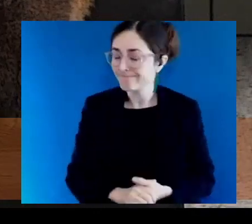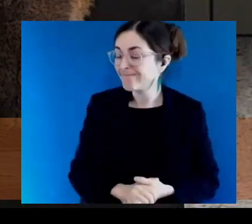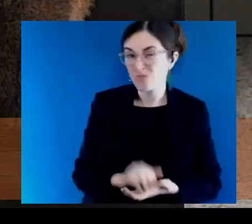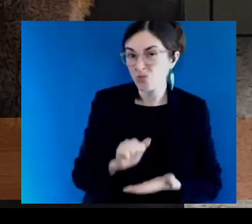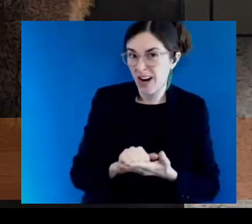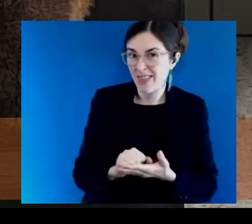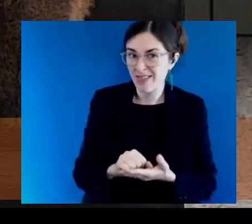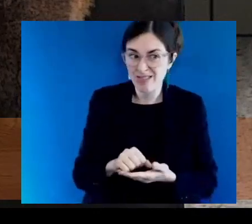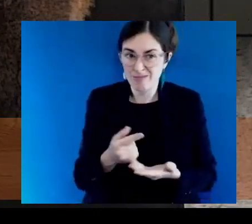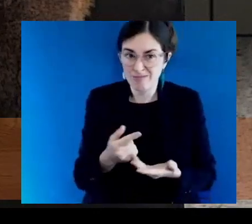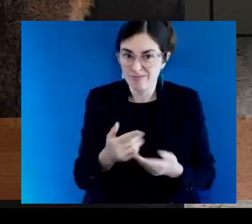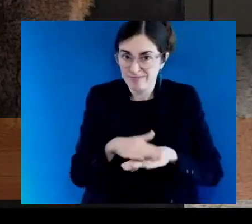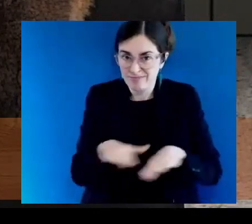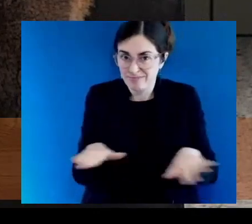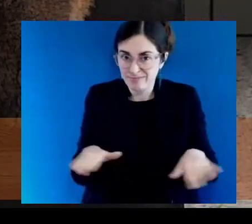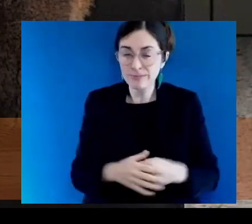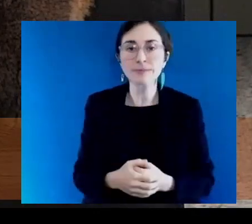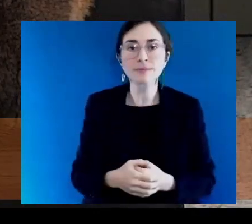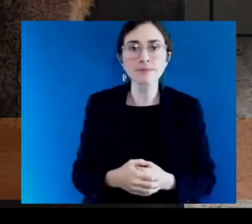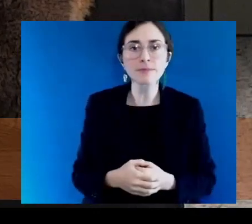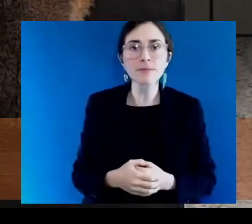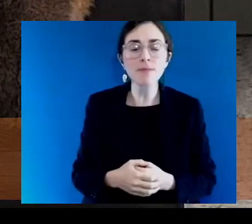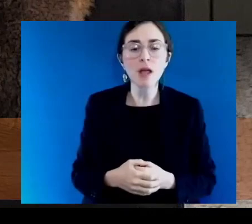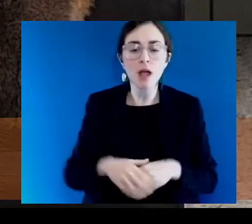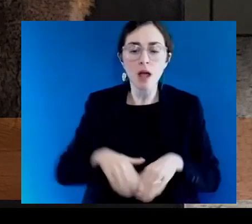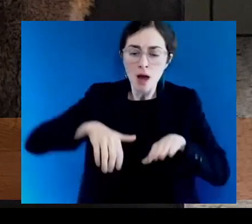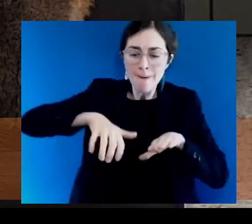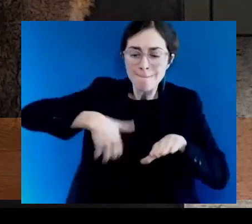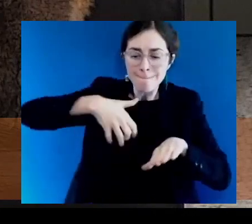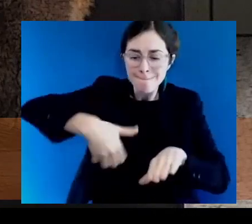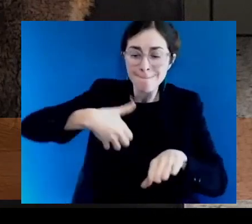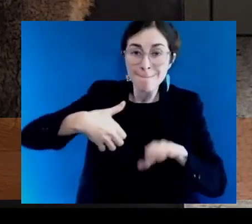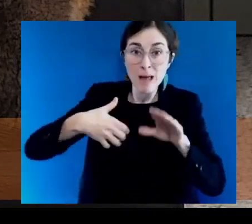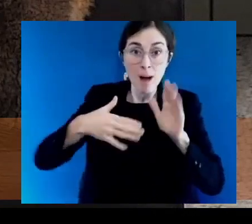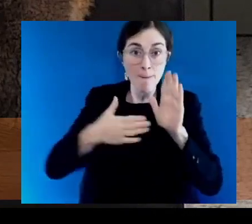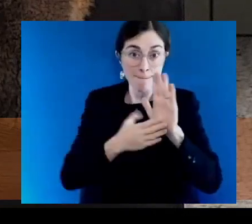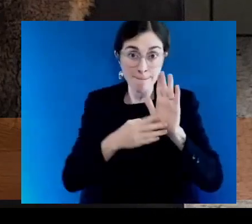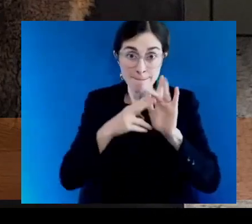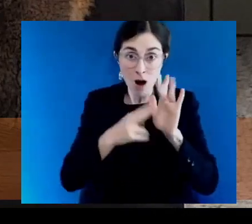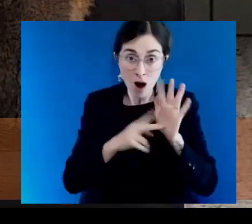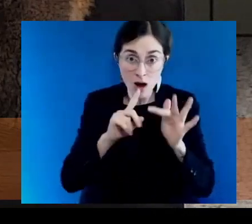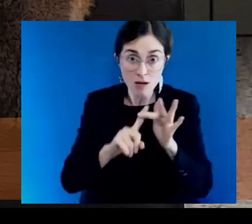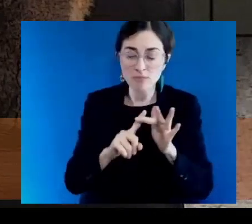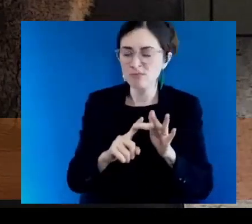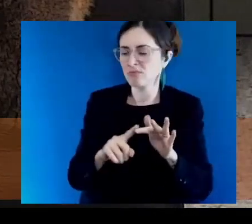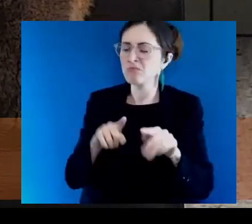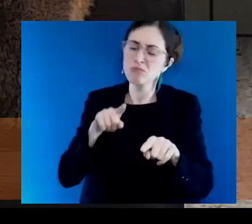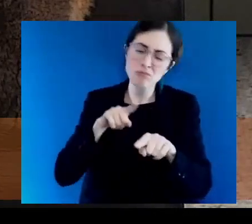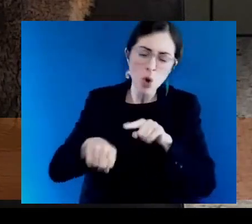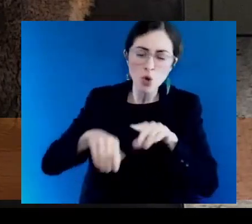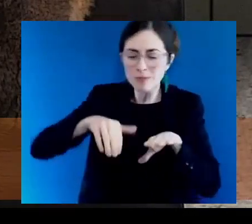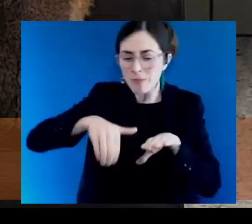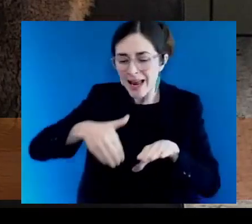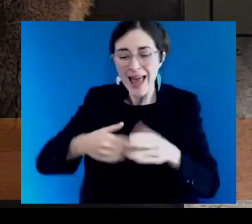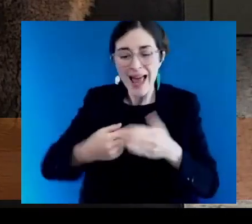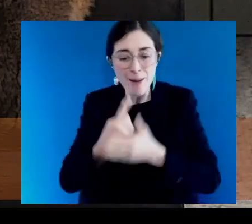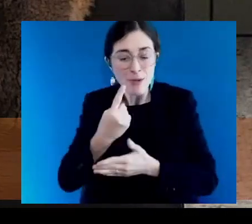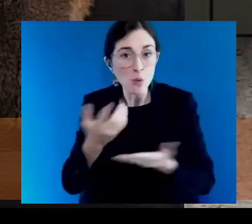And in terms of mines, the majority of historic mining occurred, as you mentioned, in central